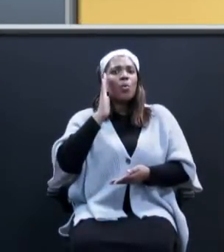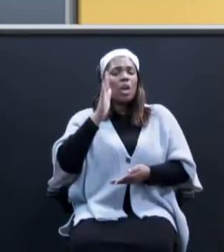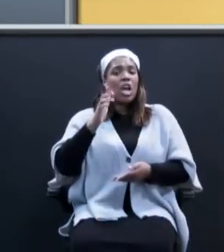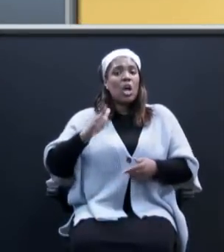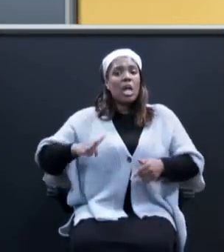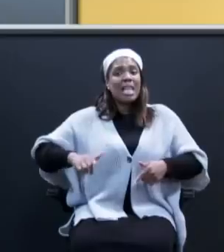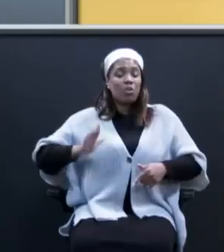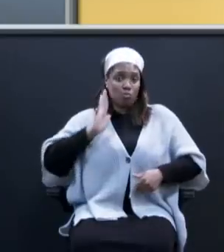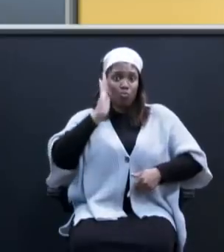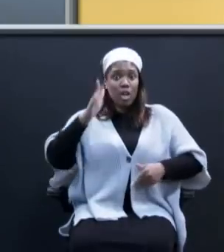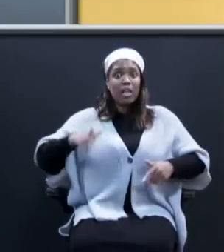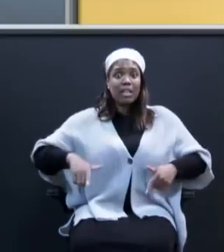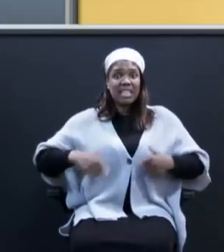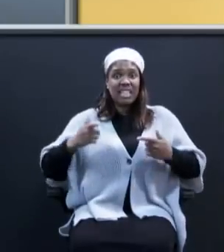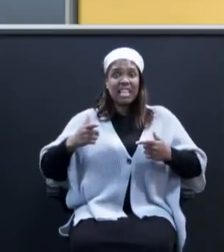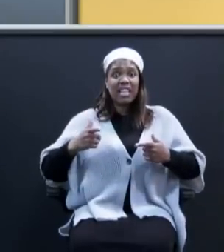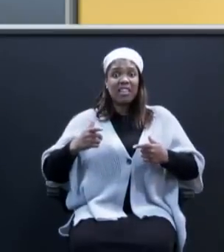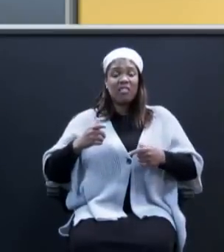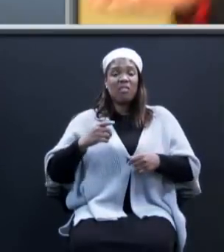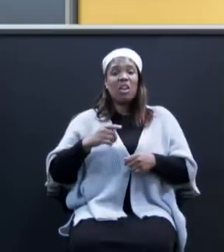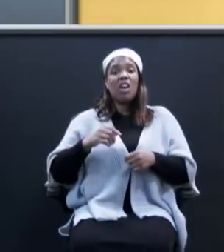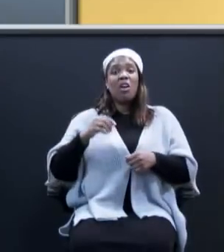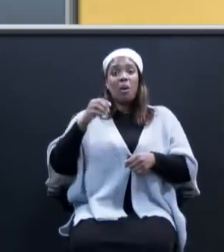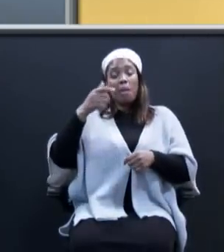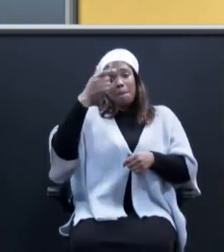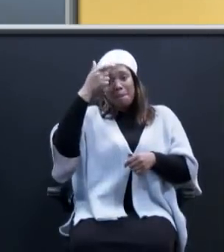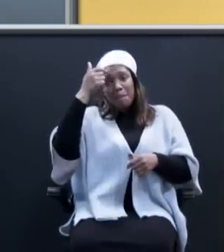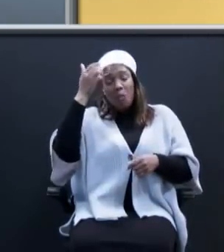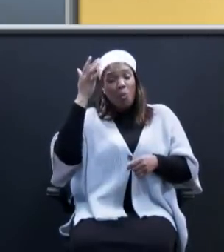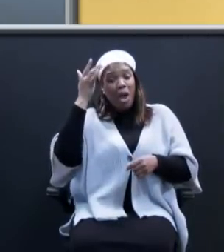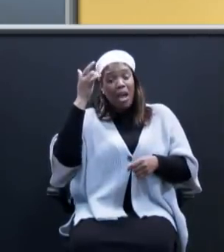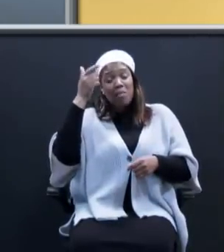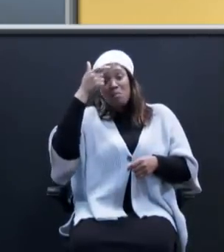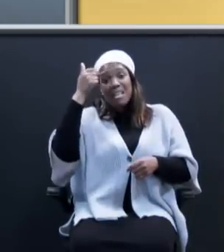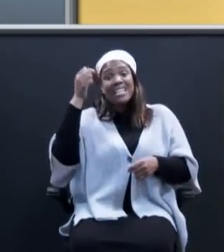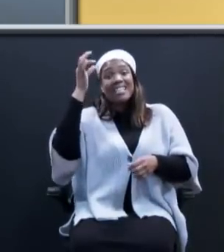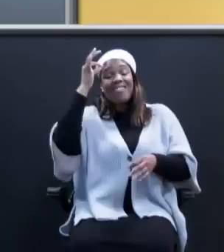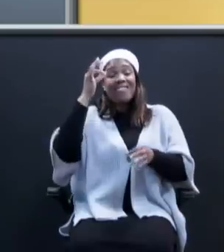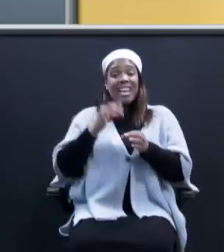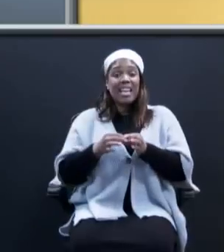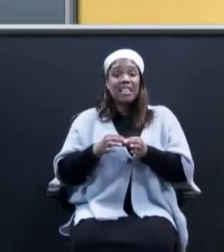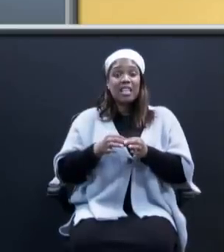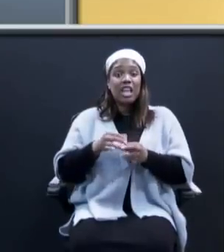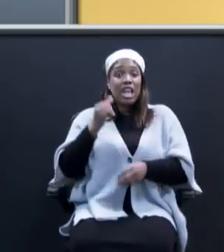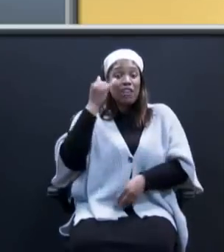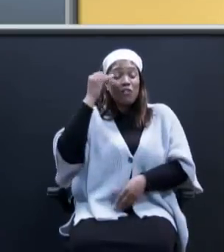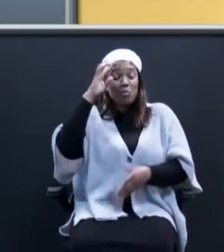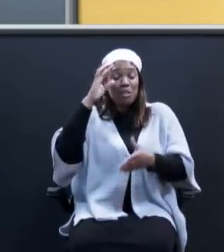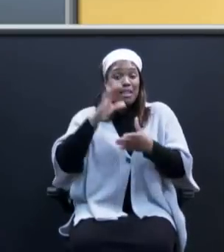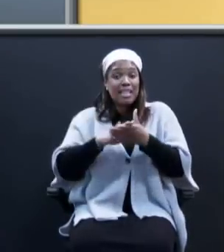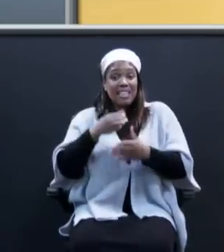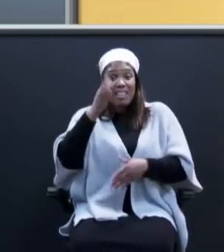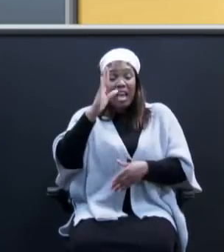Moses, the message that God gave Moses, you put the blood over your doorpost. Right. If you didn't believe him, you didn't do